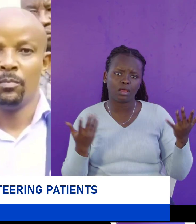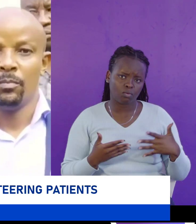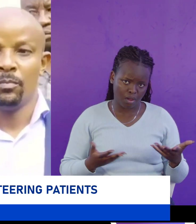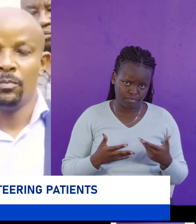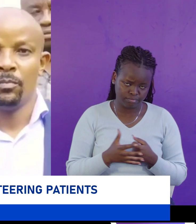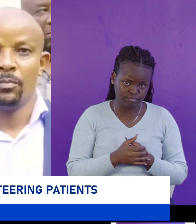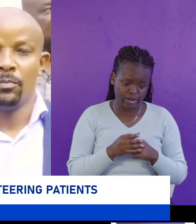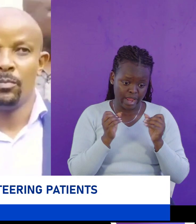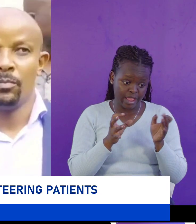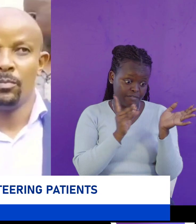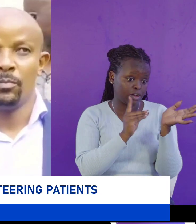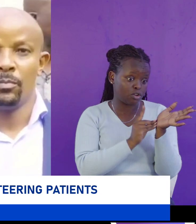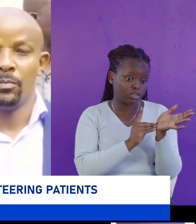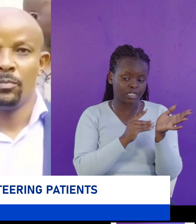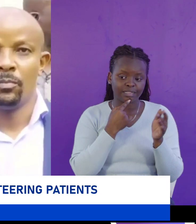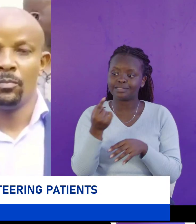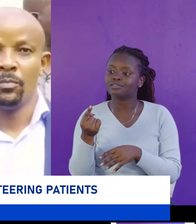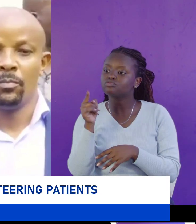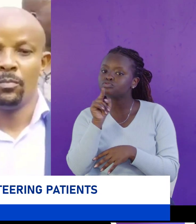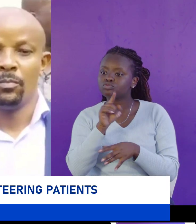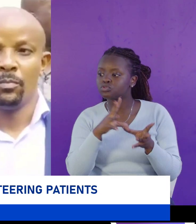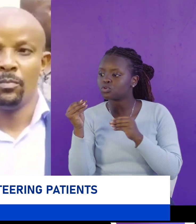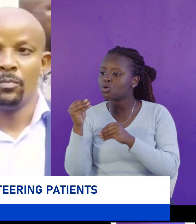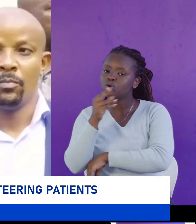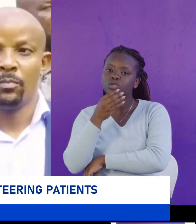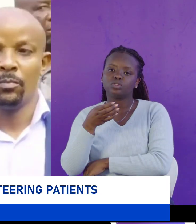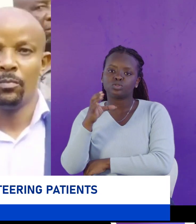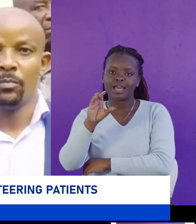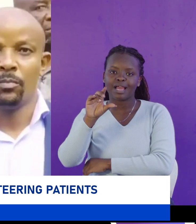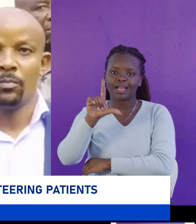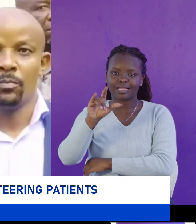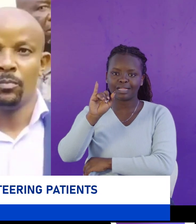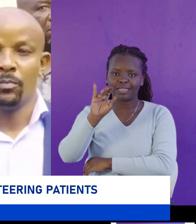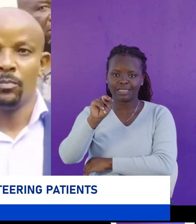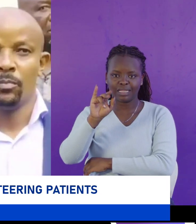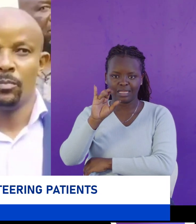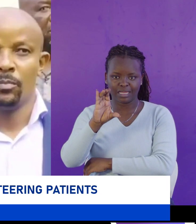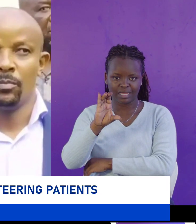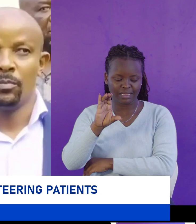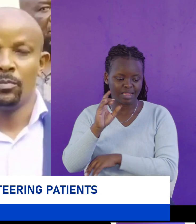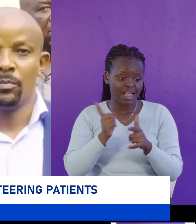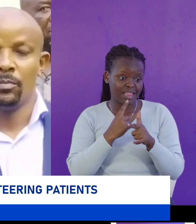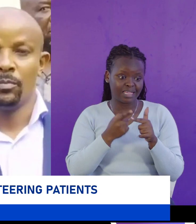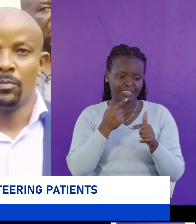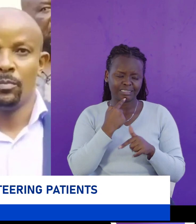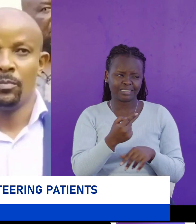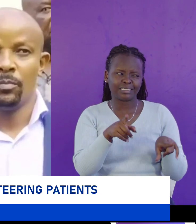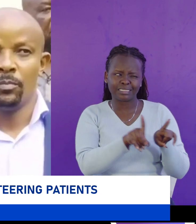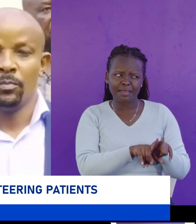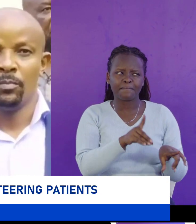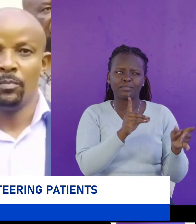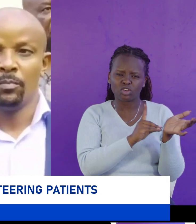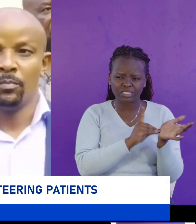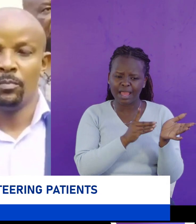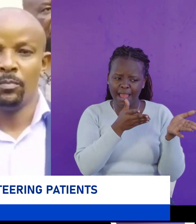If a doctor refers you to their clinic and you go and find out that the same doctor was seeing you here, sent you there,